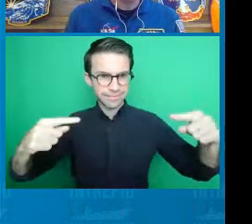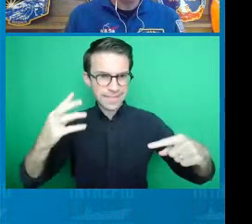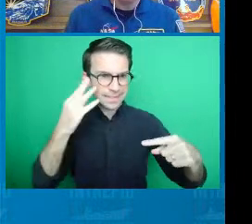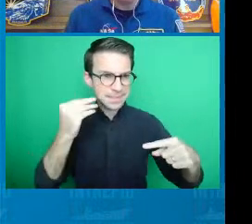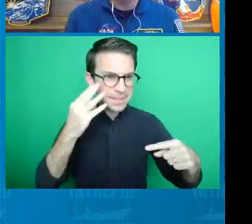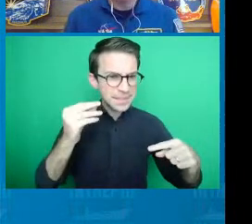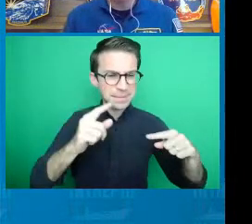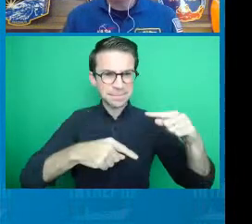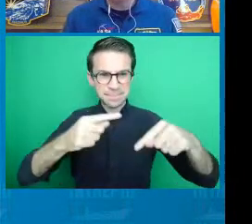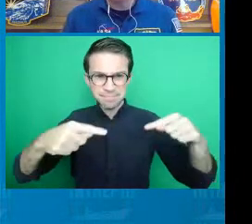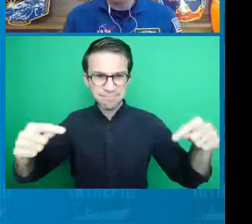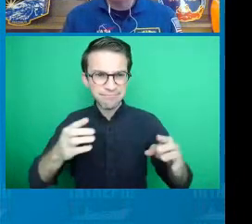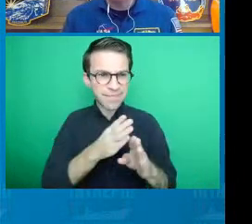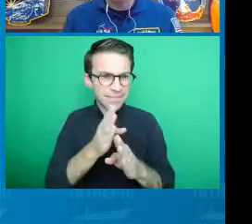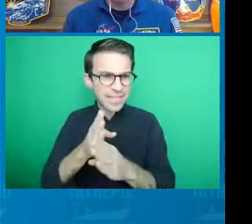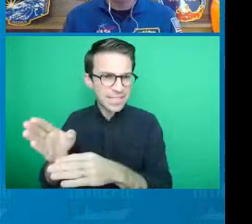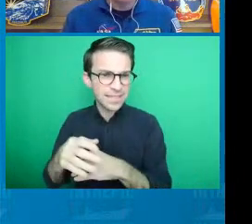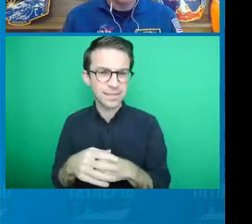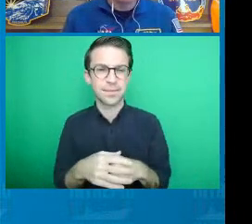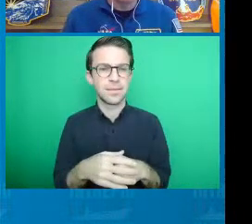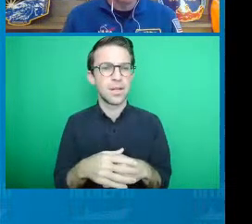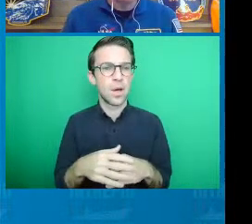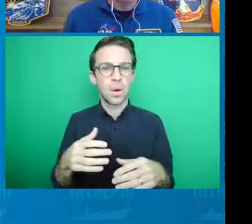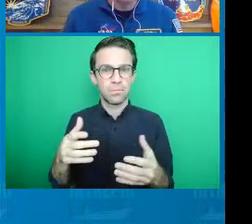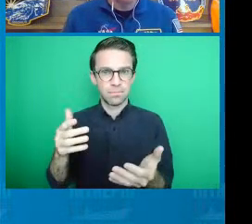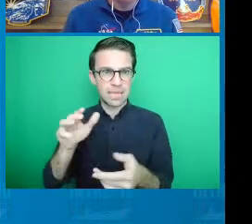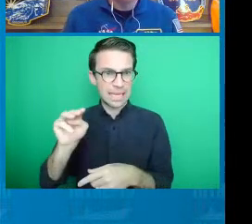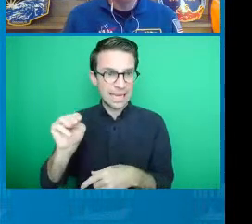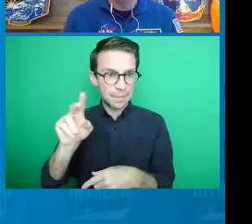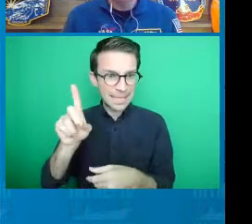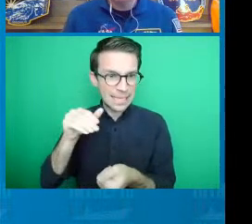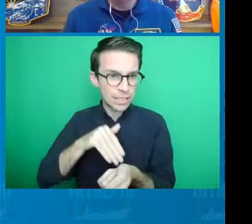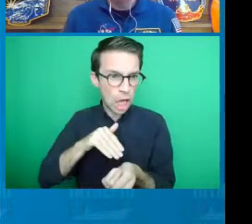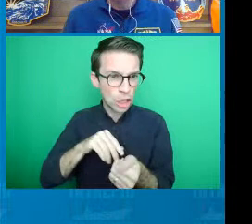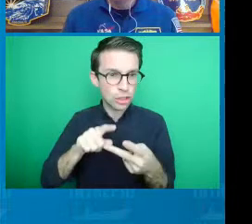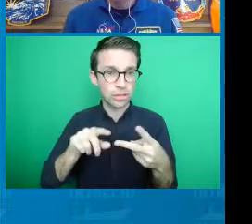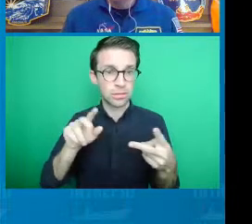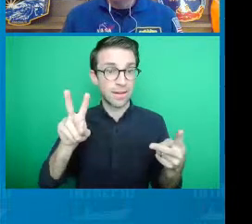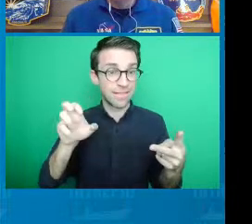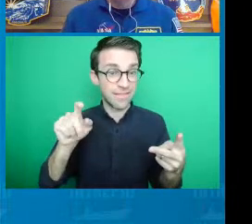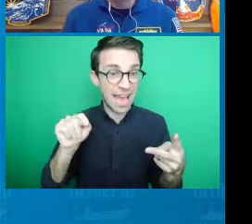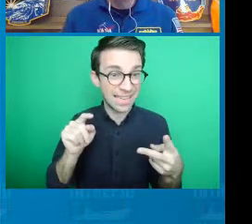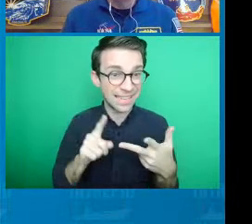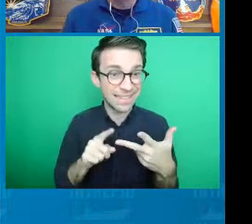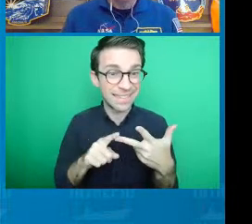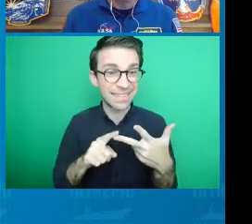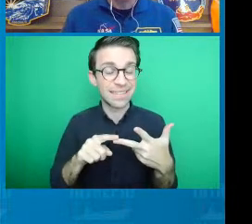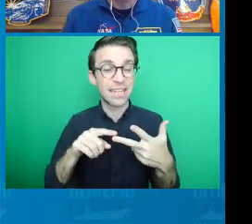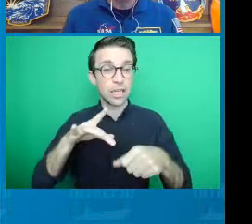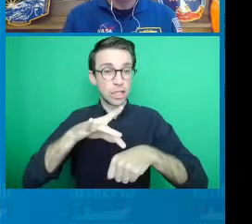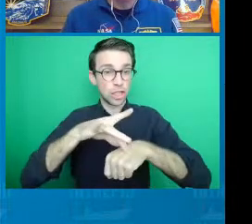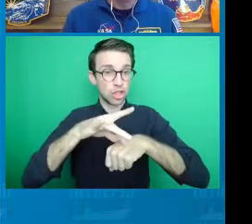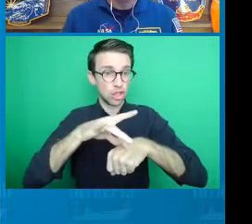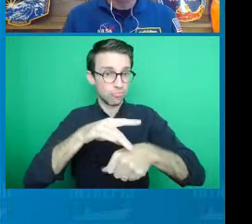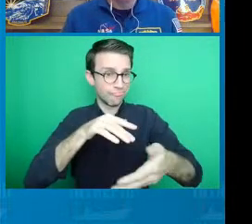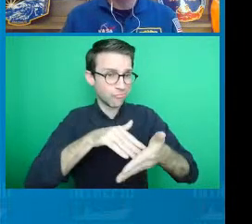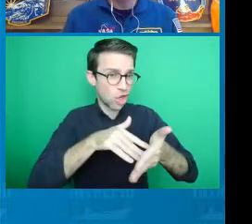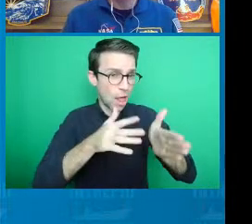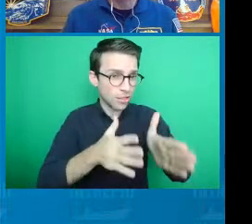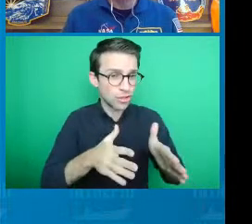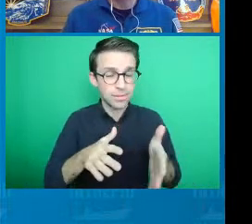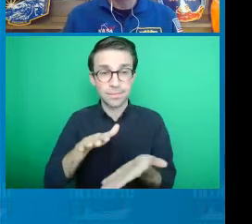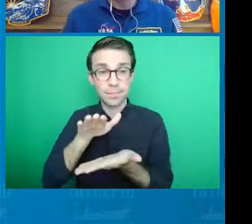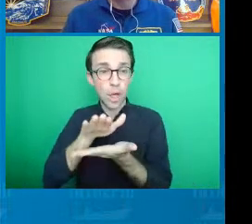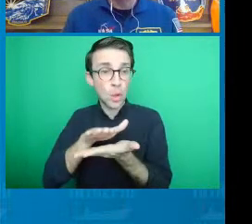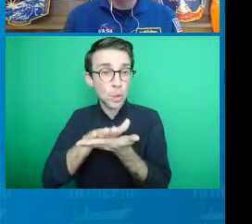we kind of have everything in the office. We have medical doctors, we have veterinarians, we have geologists, we have school teachers, we have